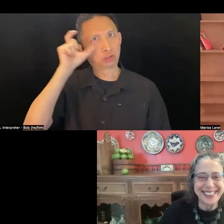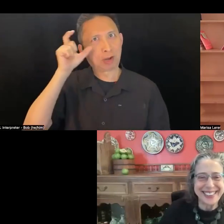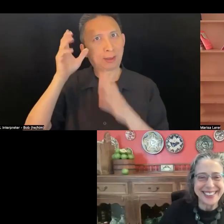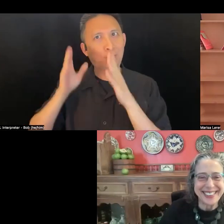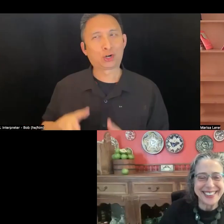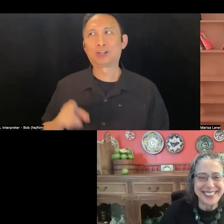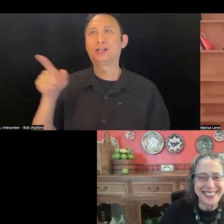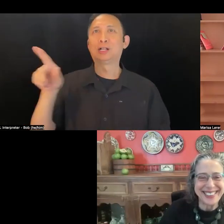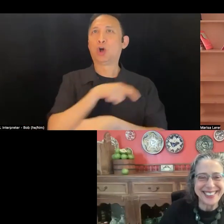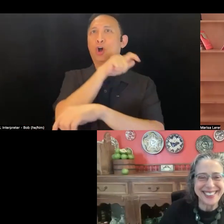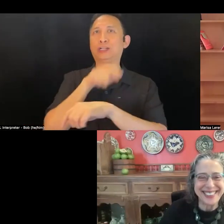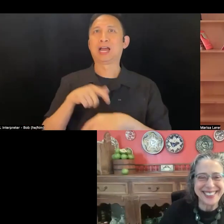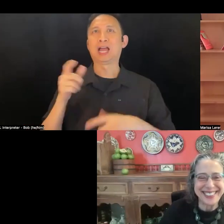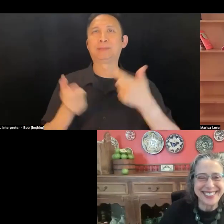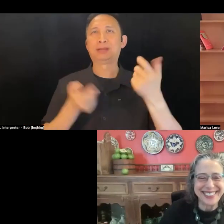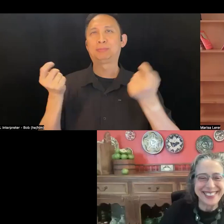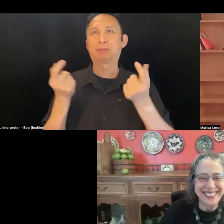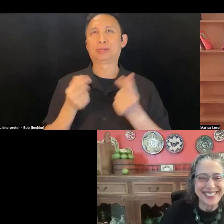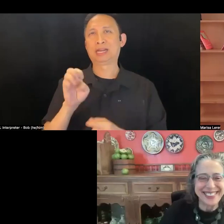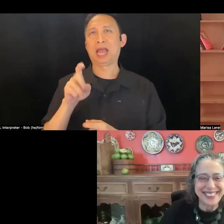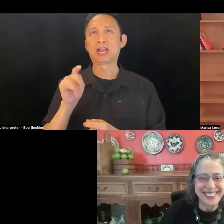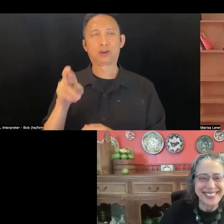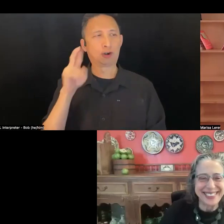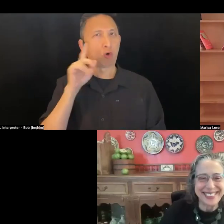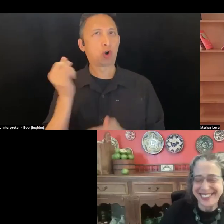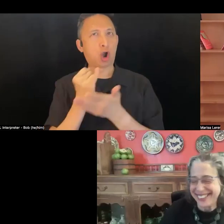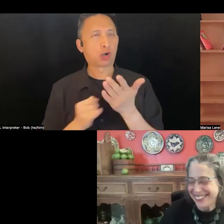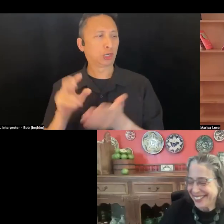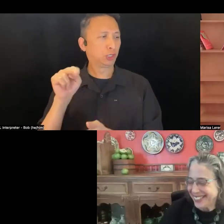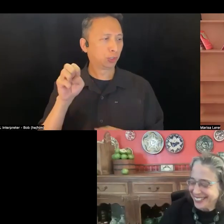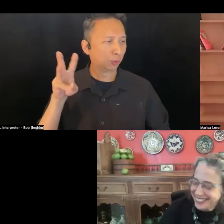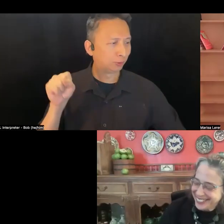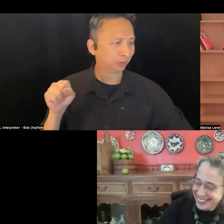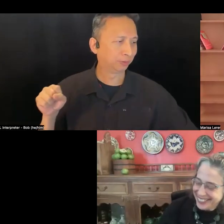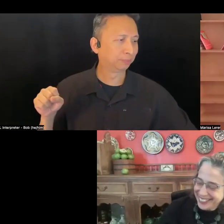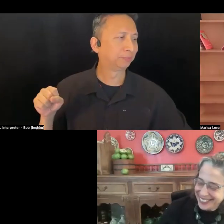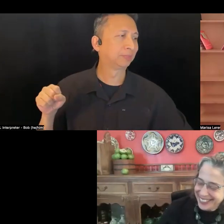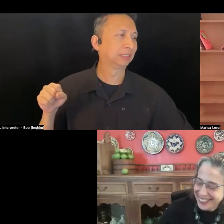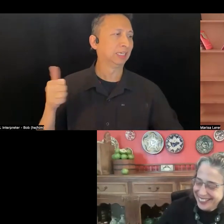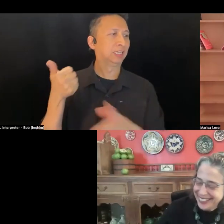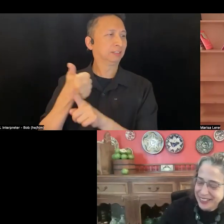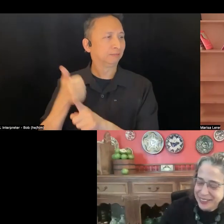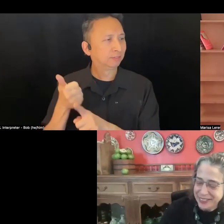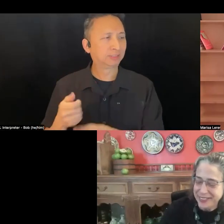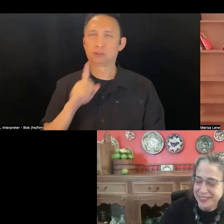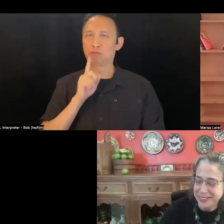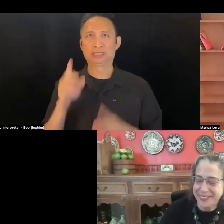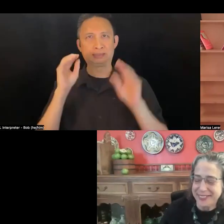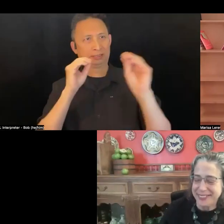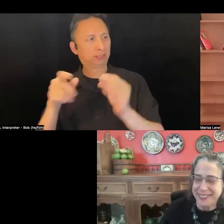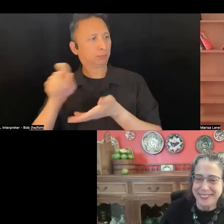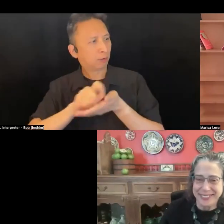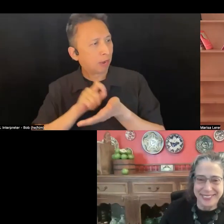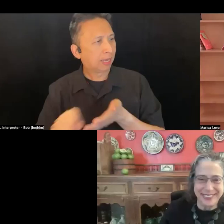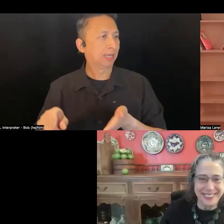longtime editor of Art News. Robin trains arts professionals to communicate effectively about themselves, their work, and their